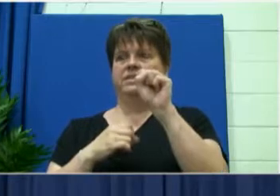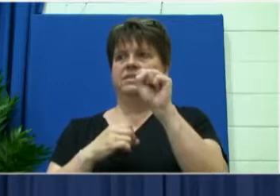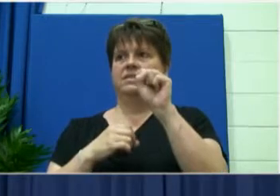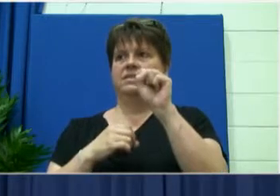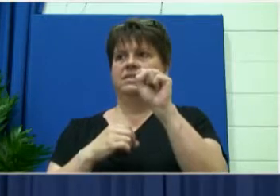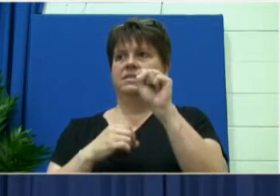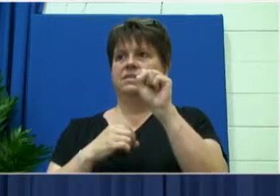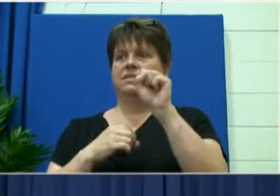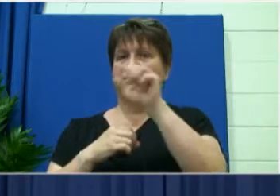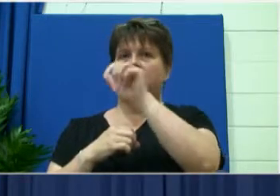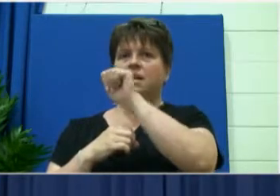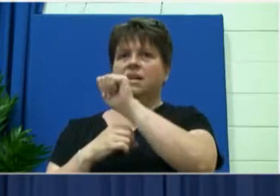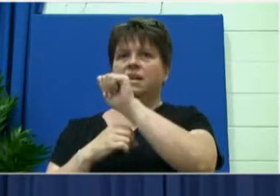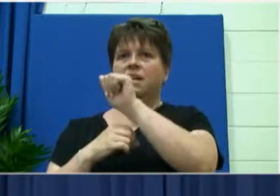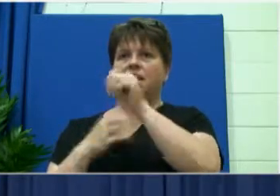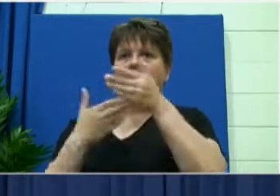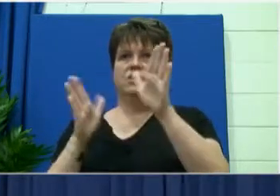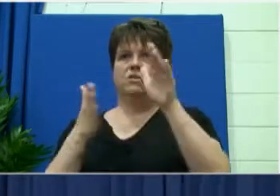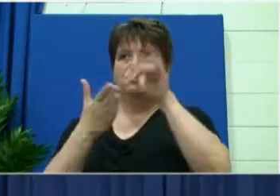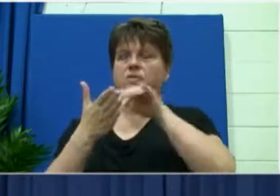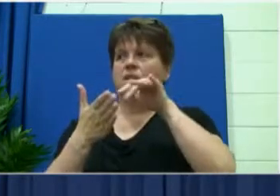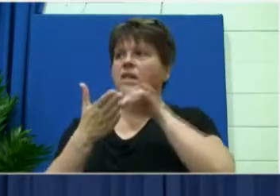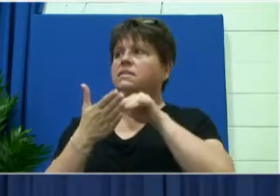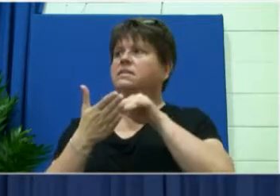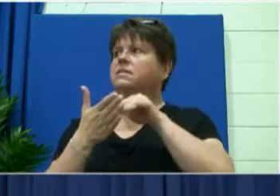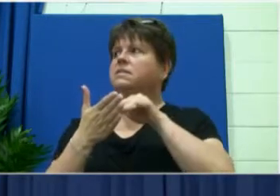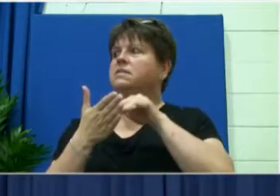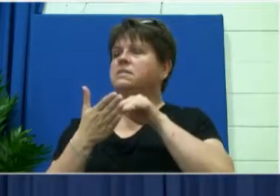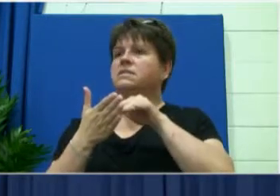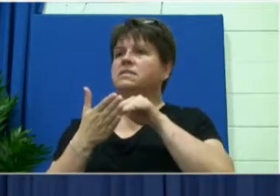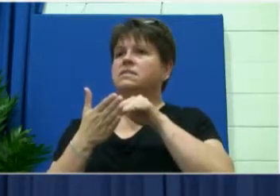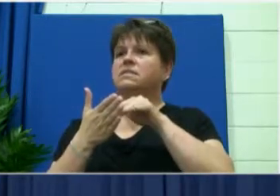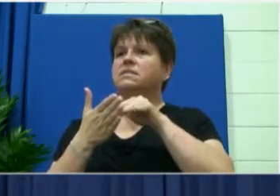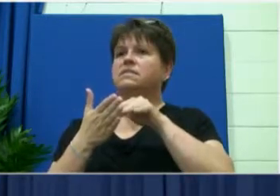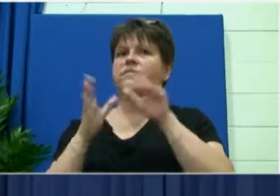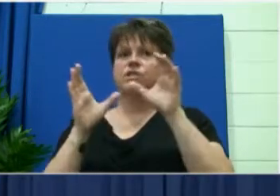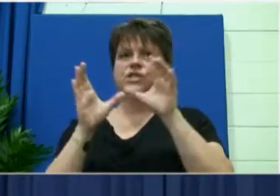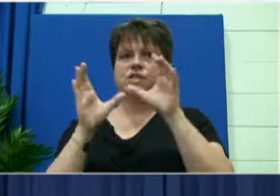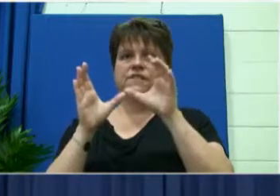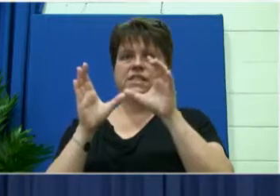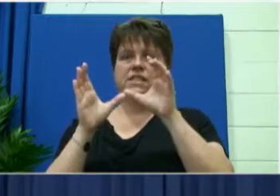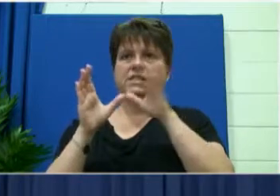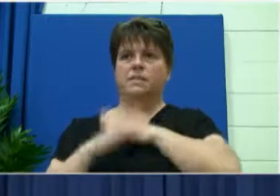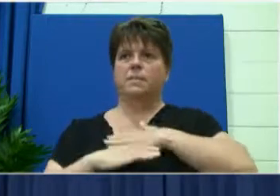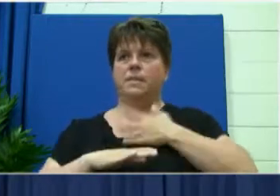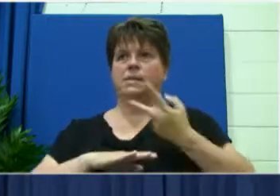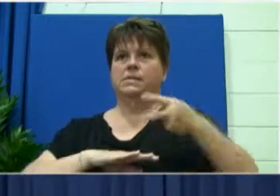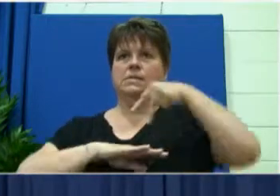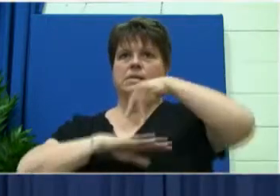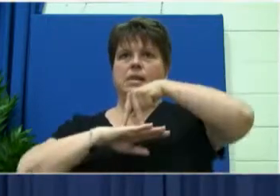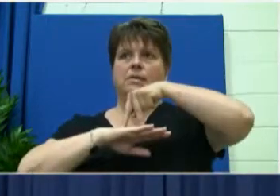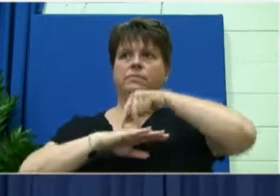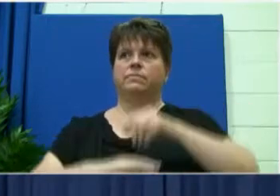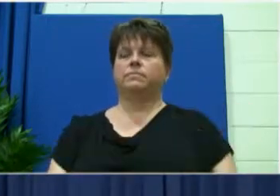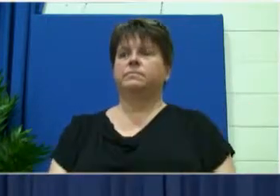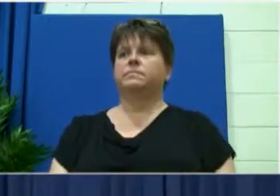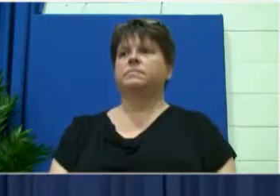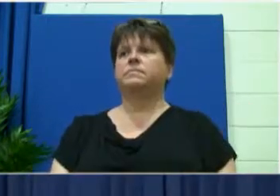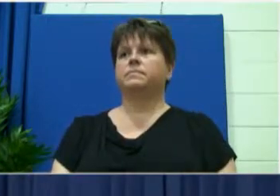Science, Associate in General Studies, and candidates for certificates, please rise.